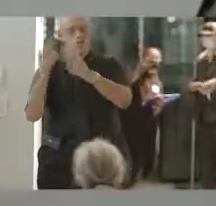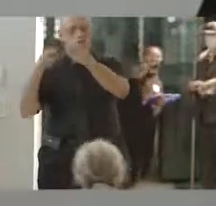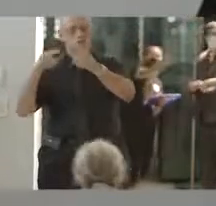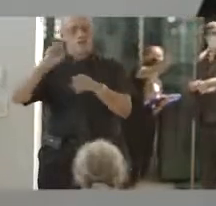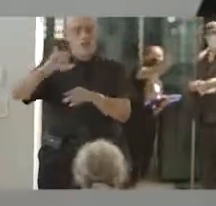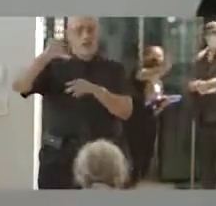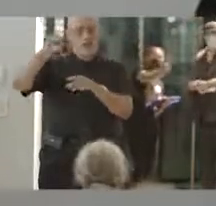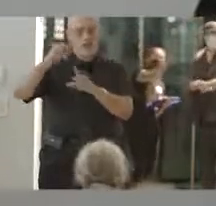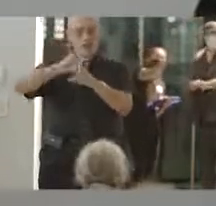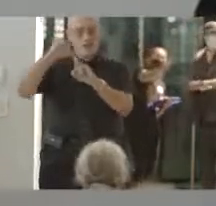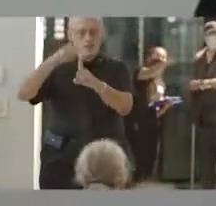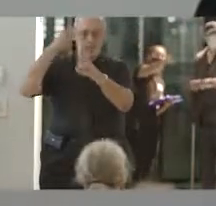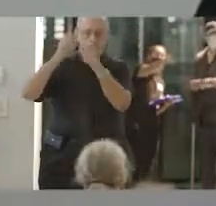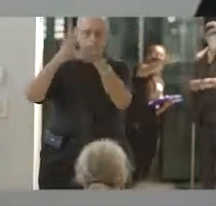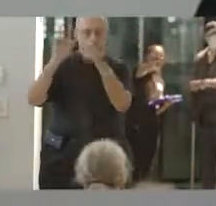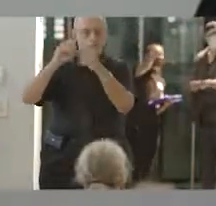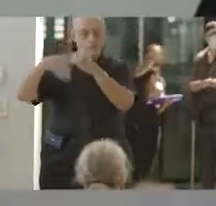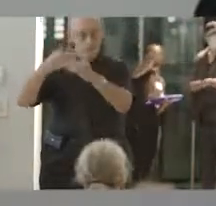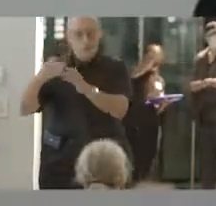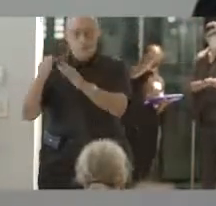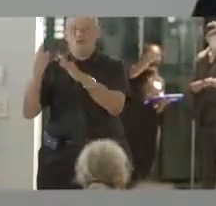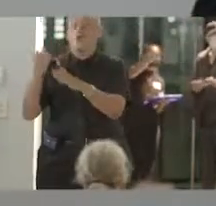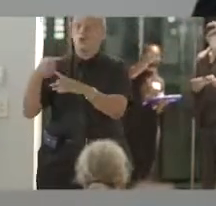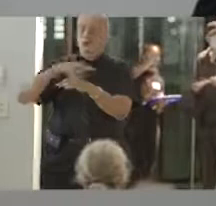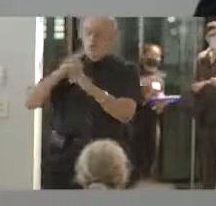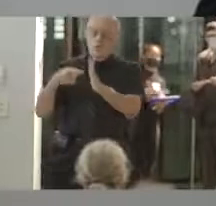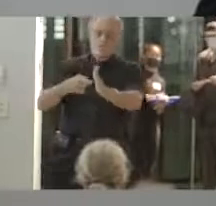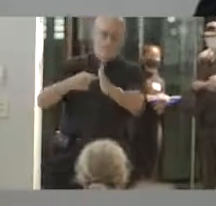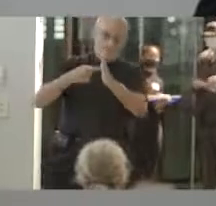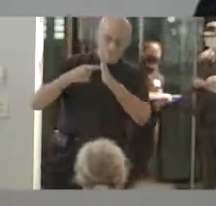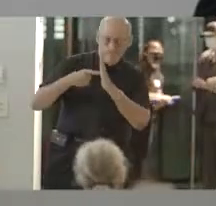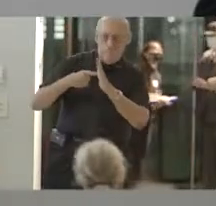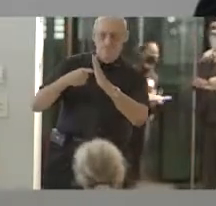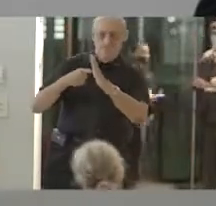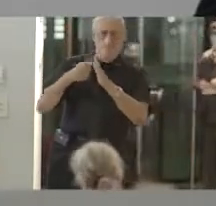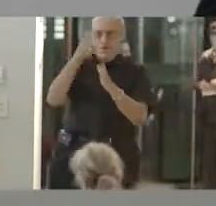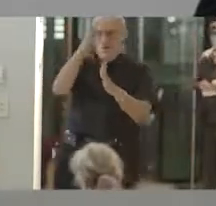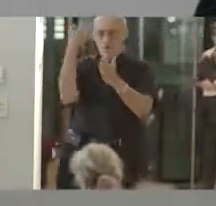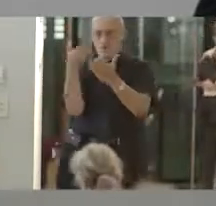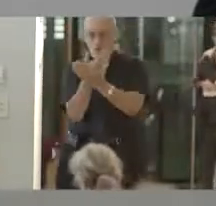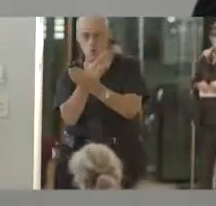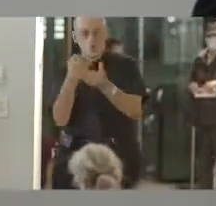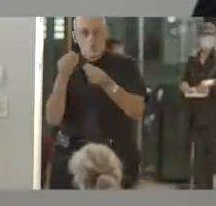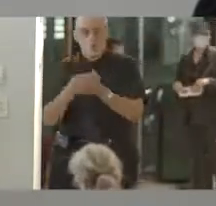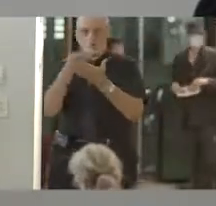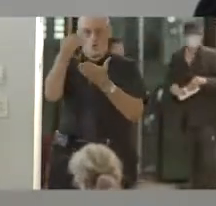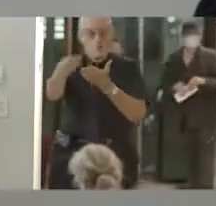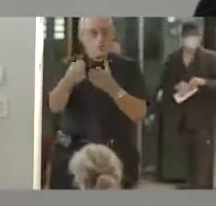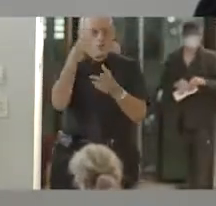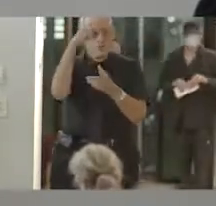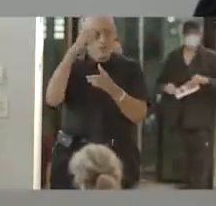EIS process. And so we were obliged to create a new procurement to bring